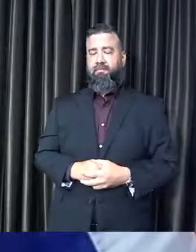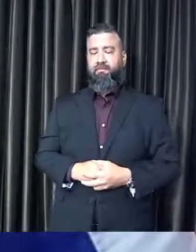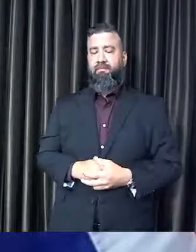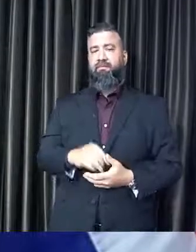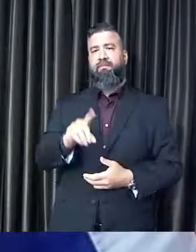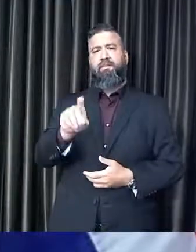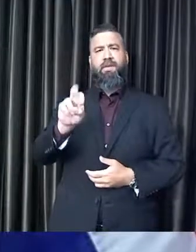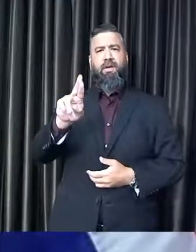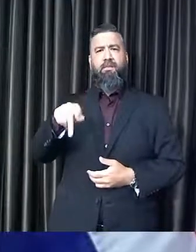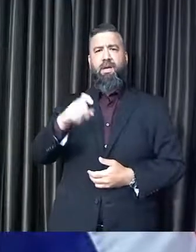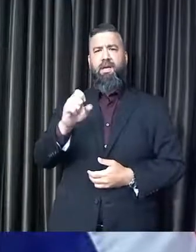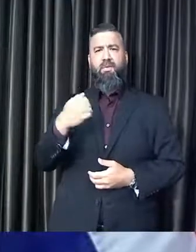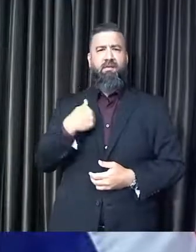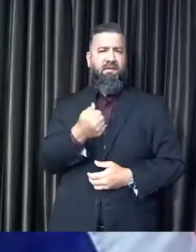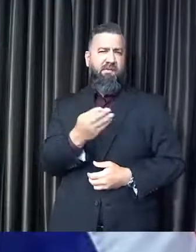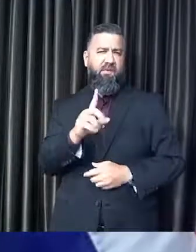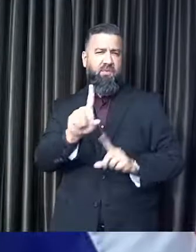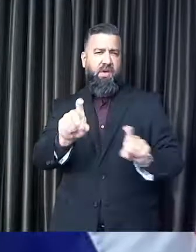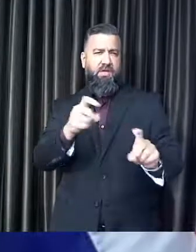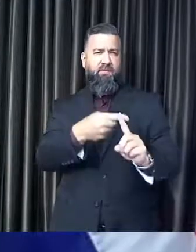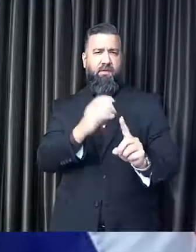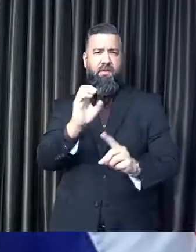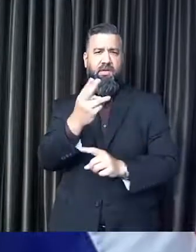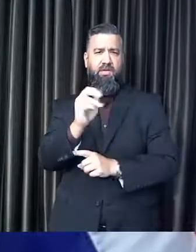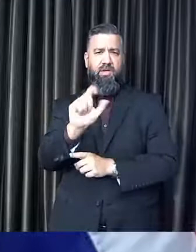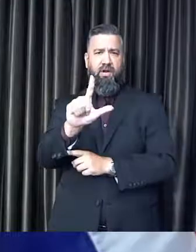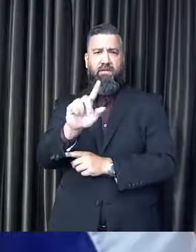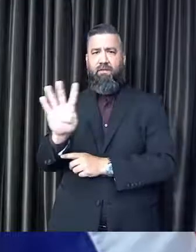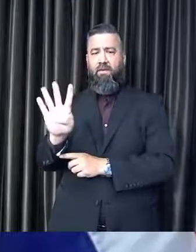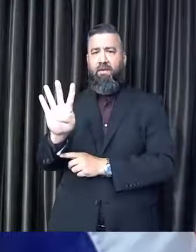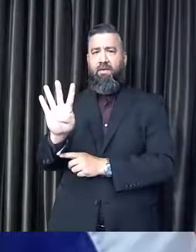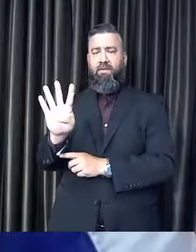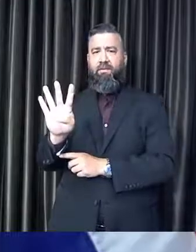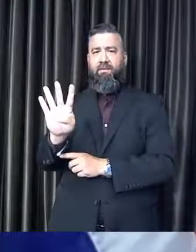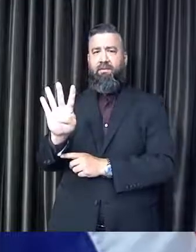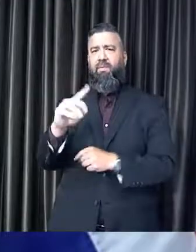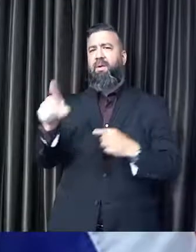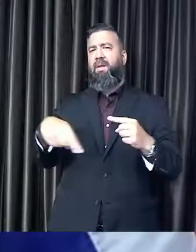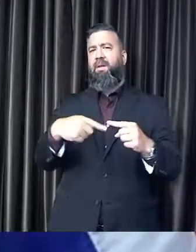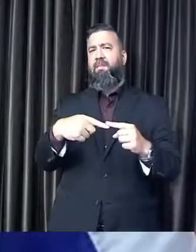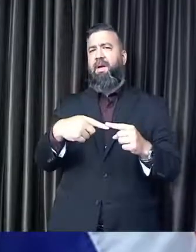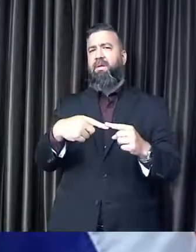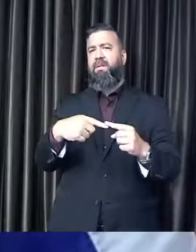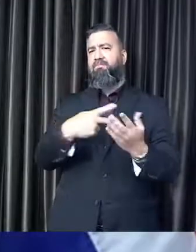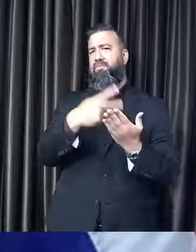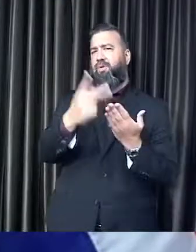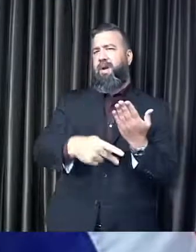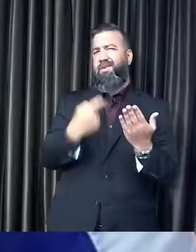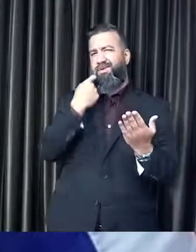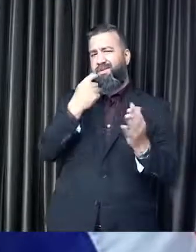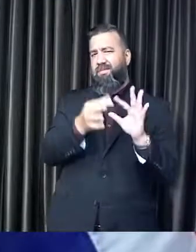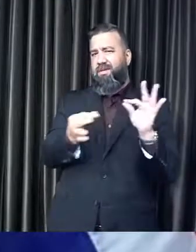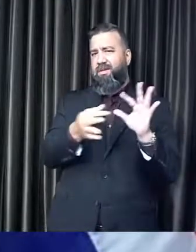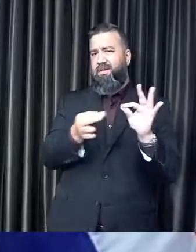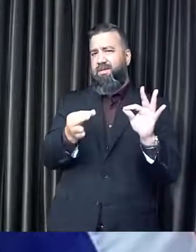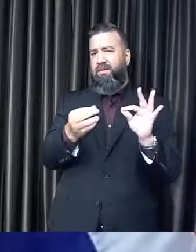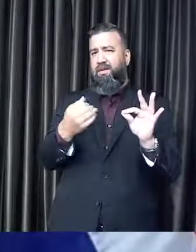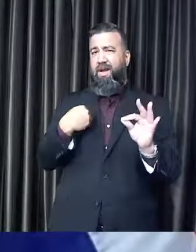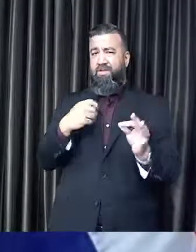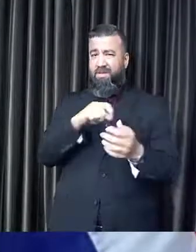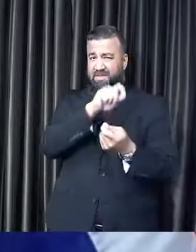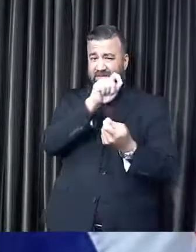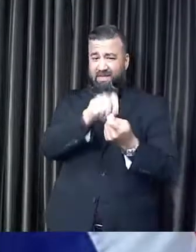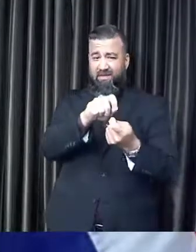couple of questions from Channel 4 regarding the vaccine incentive program you just mentioned. Are there specific qualifications